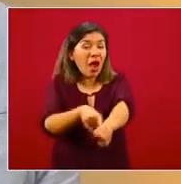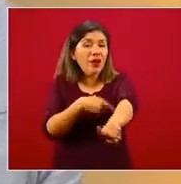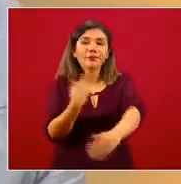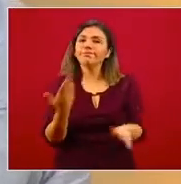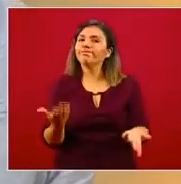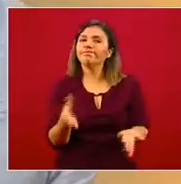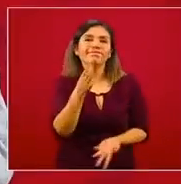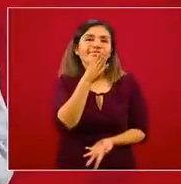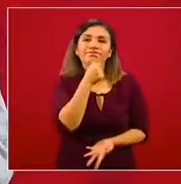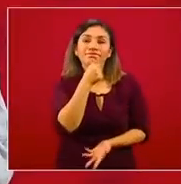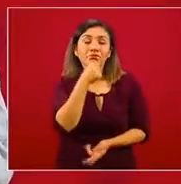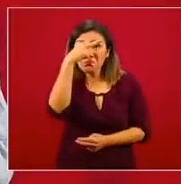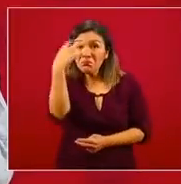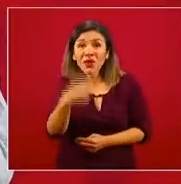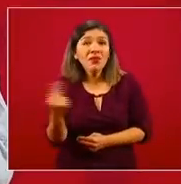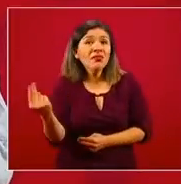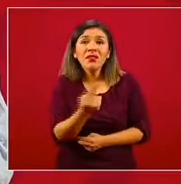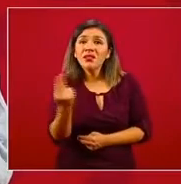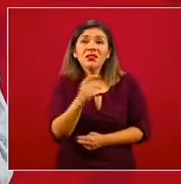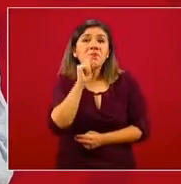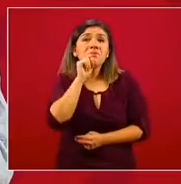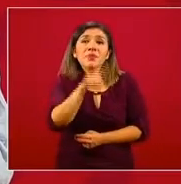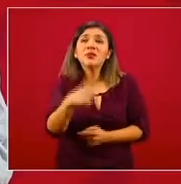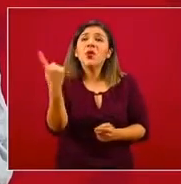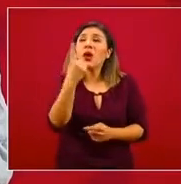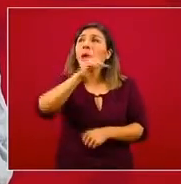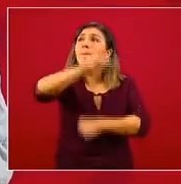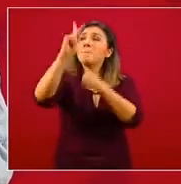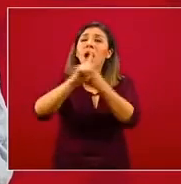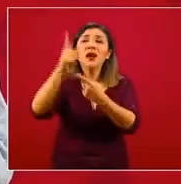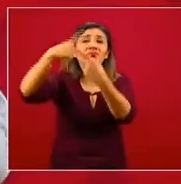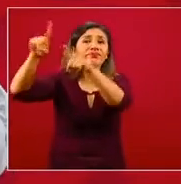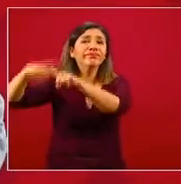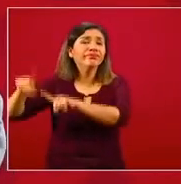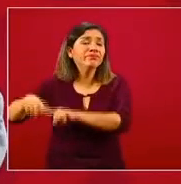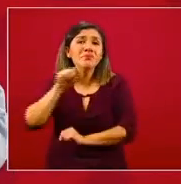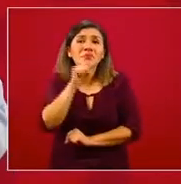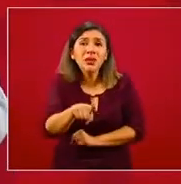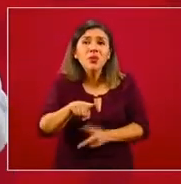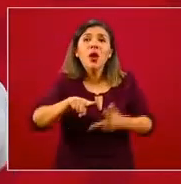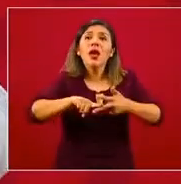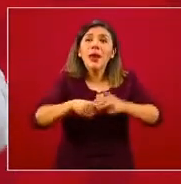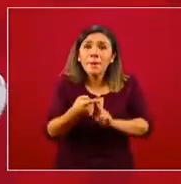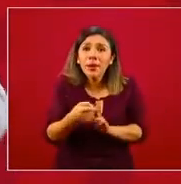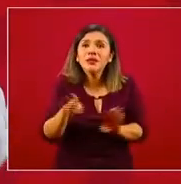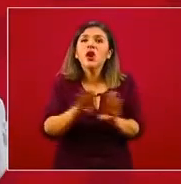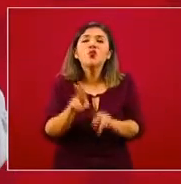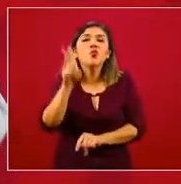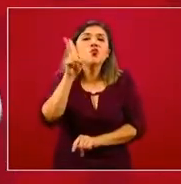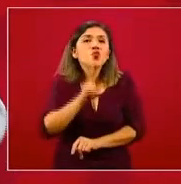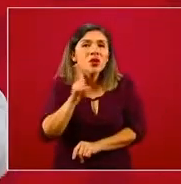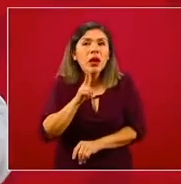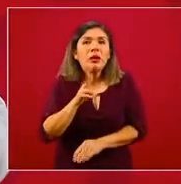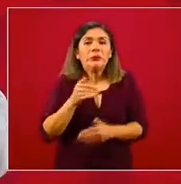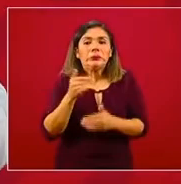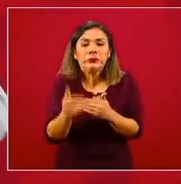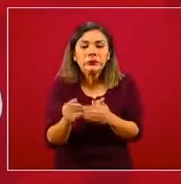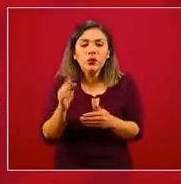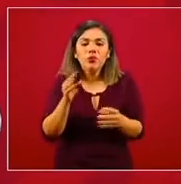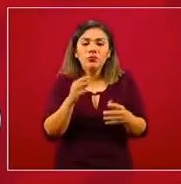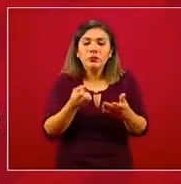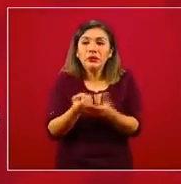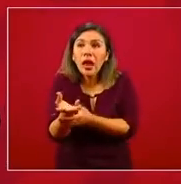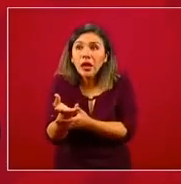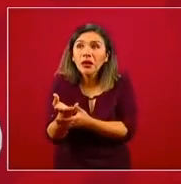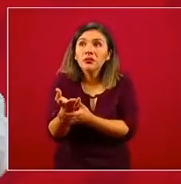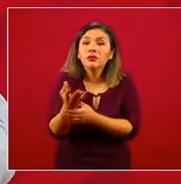this immobility for way too long. Mexico needs to follow the lead of other countries. We need to